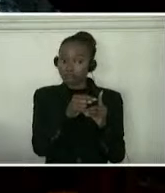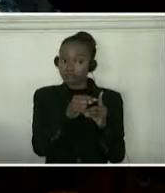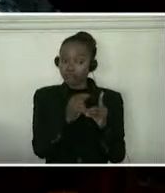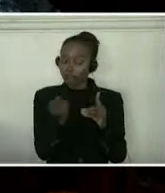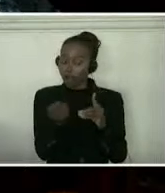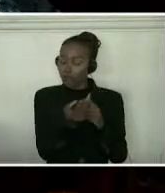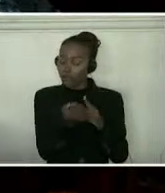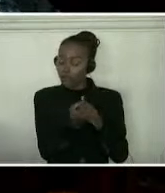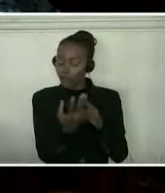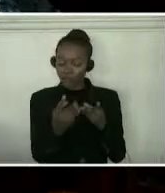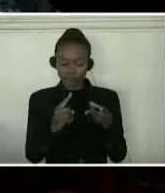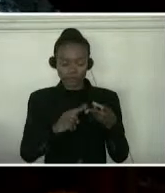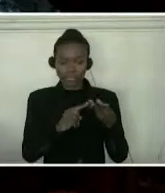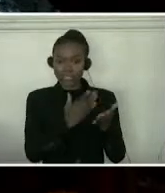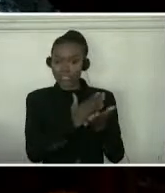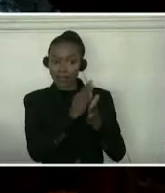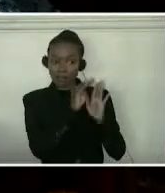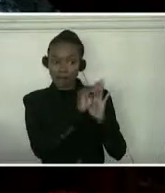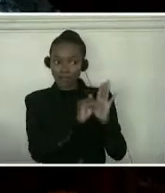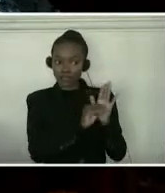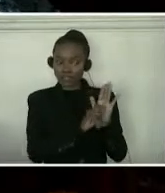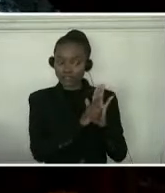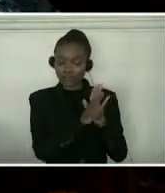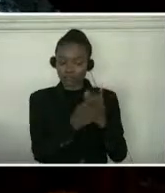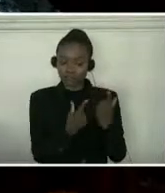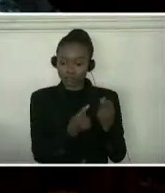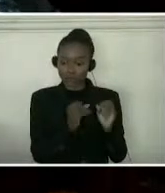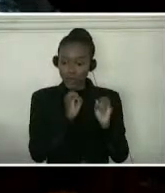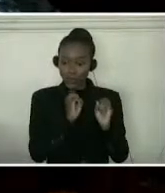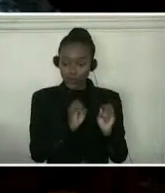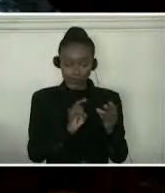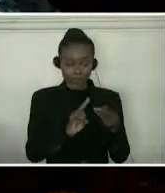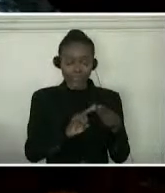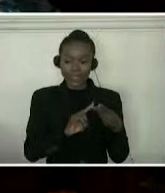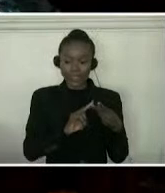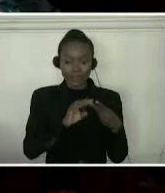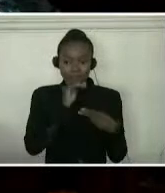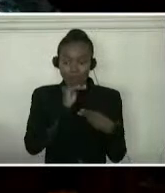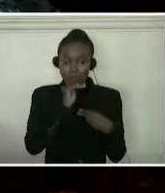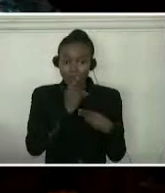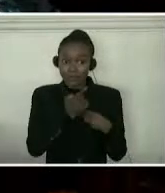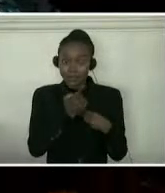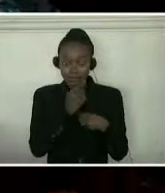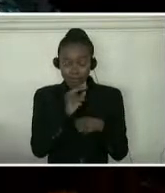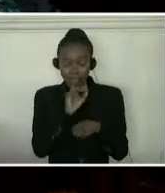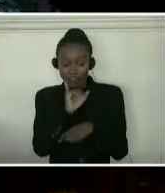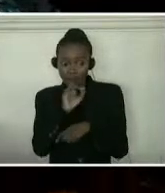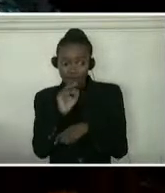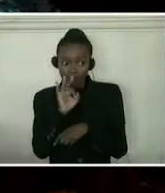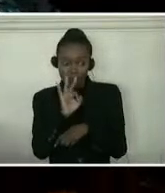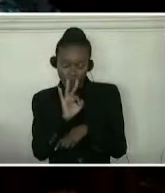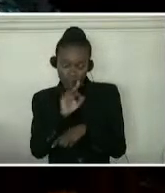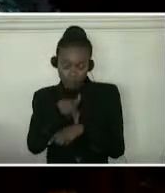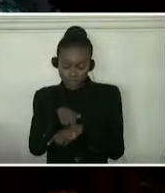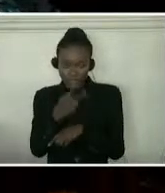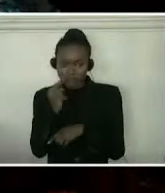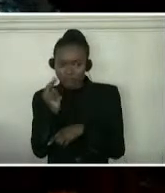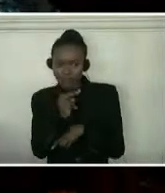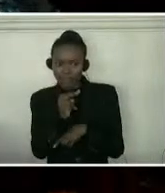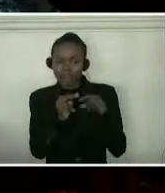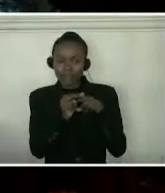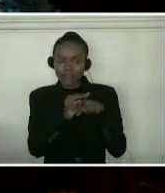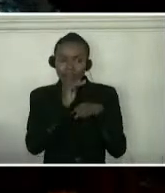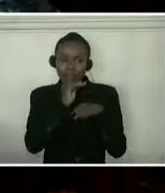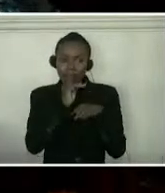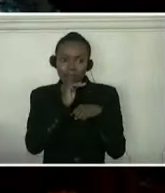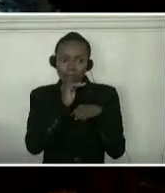in fruitless expenditure the ilp views this as a lack of capacity within the department stock management to